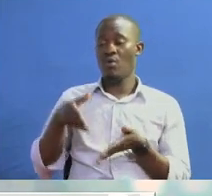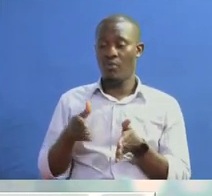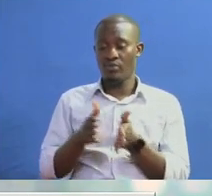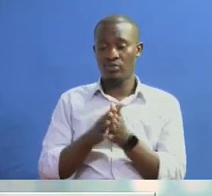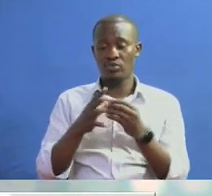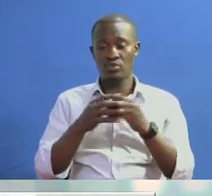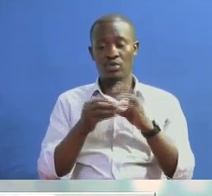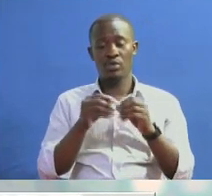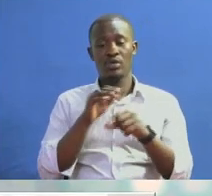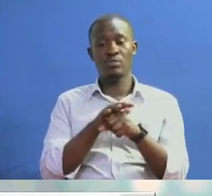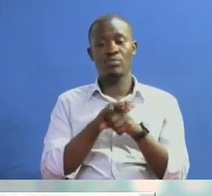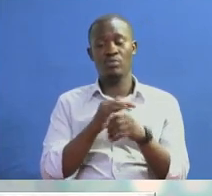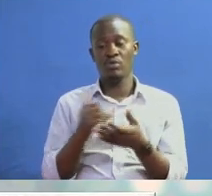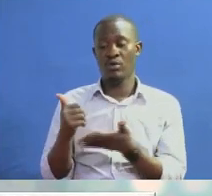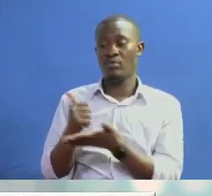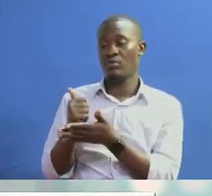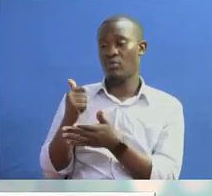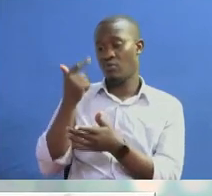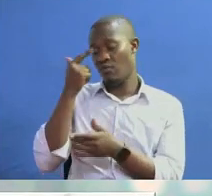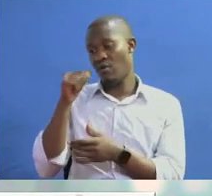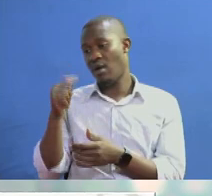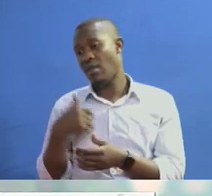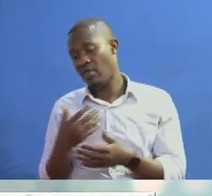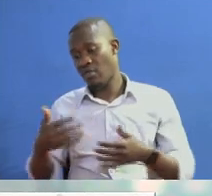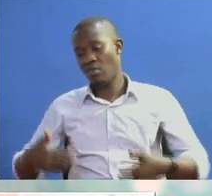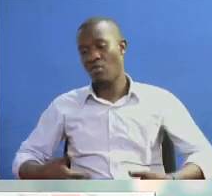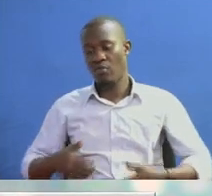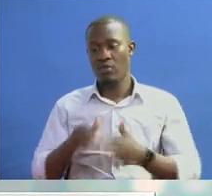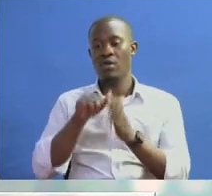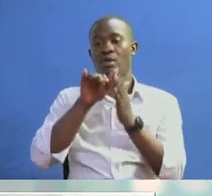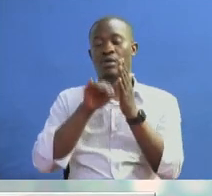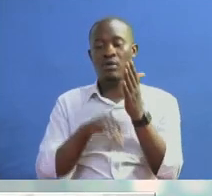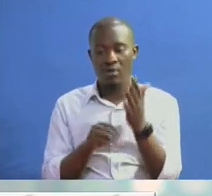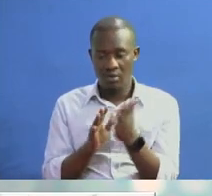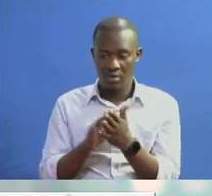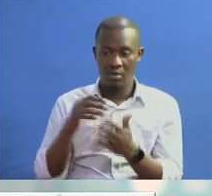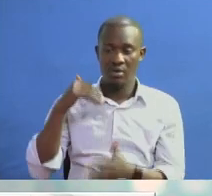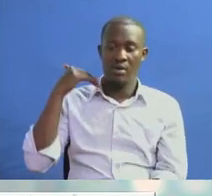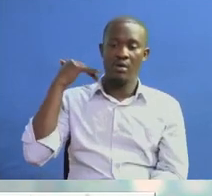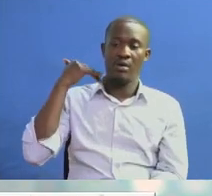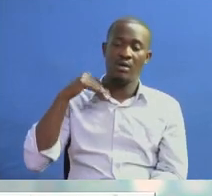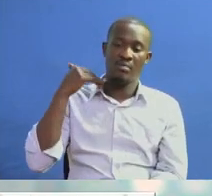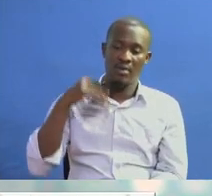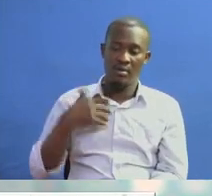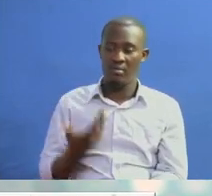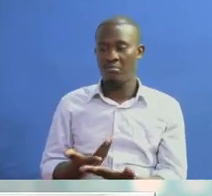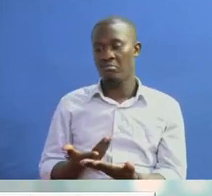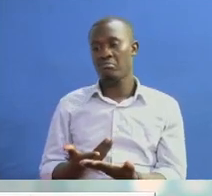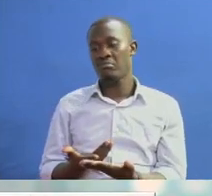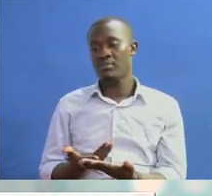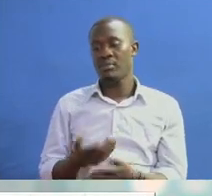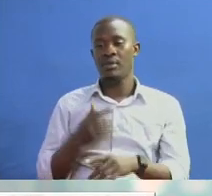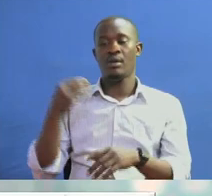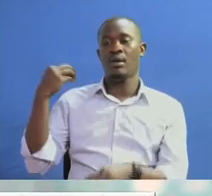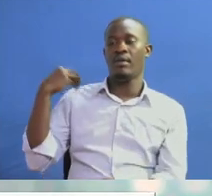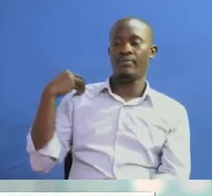more employment for other youth, reducing crime rate, reducing mental issues, reducing, you